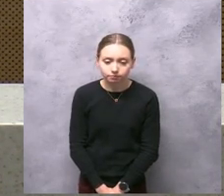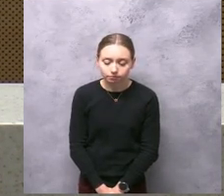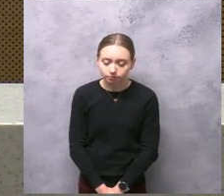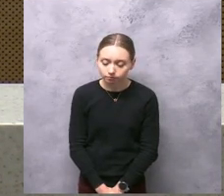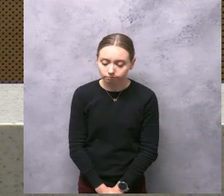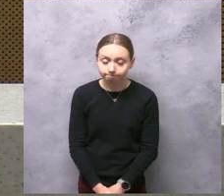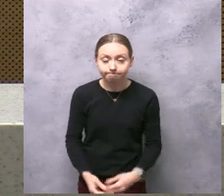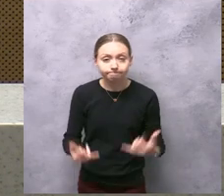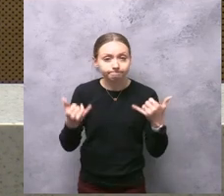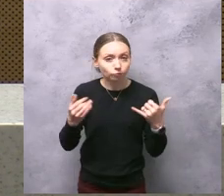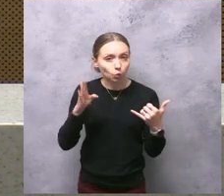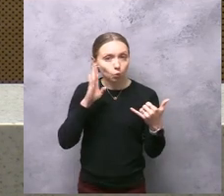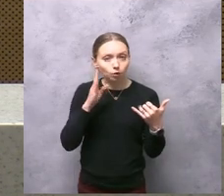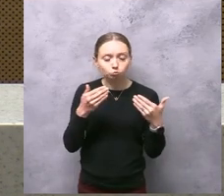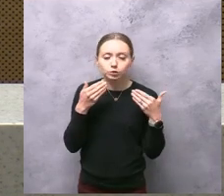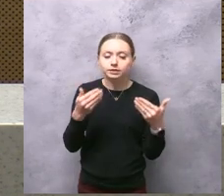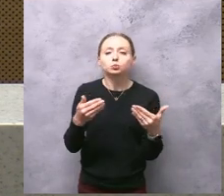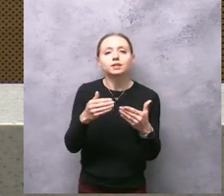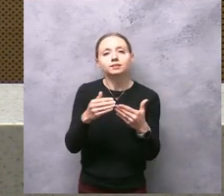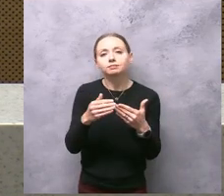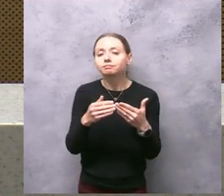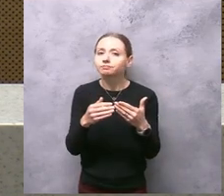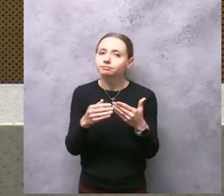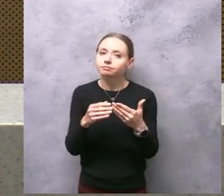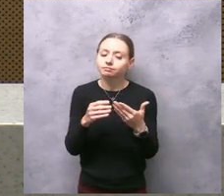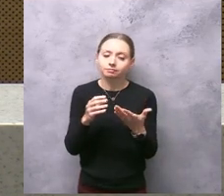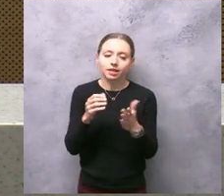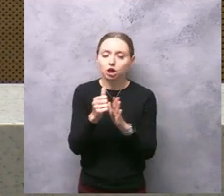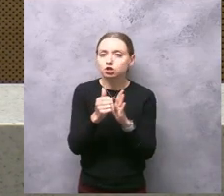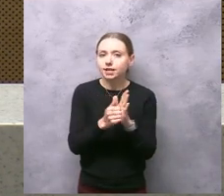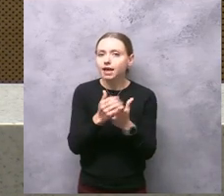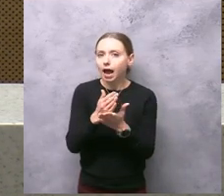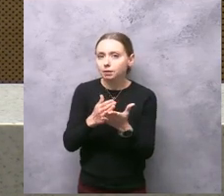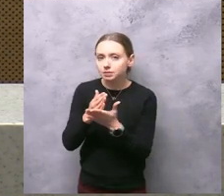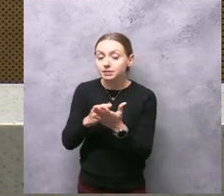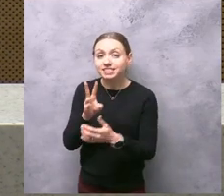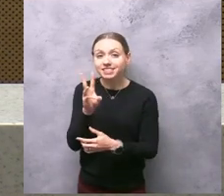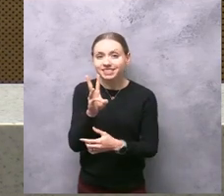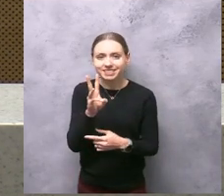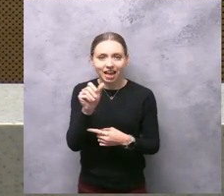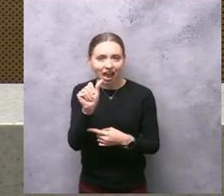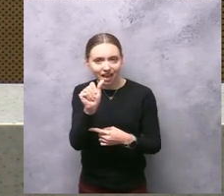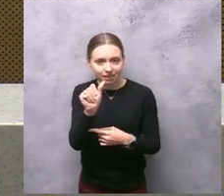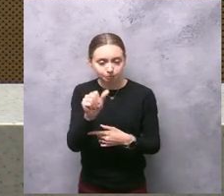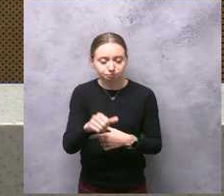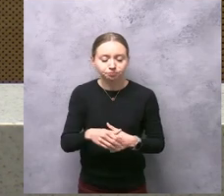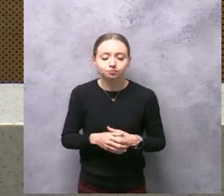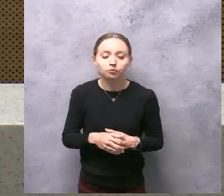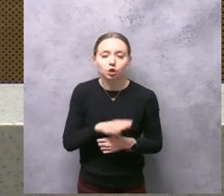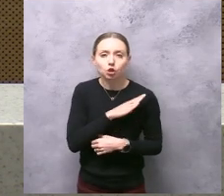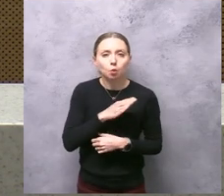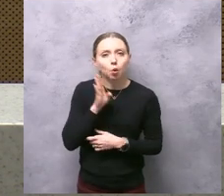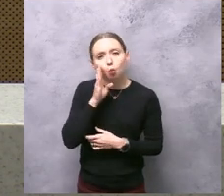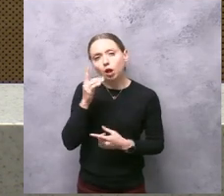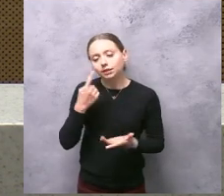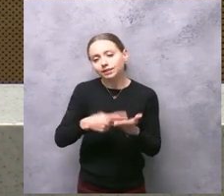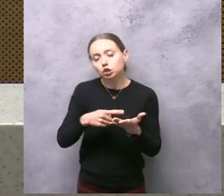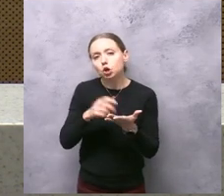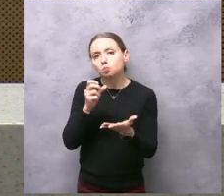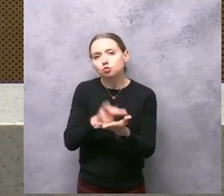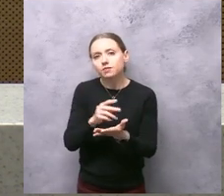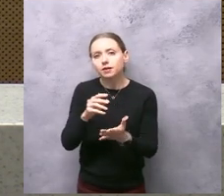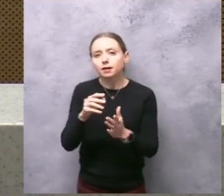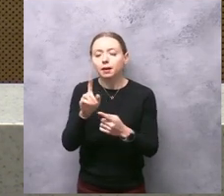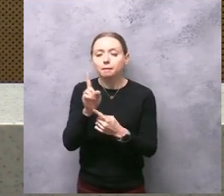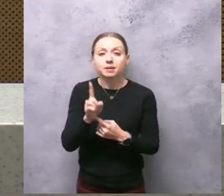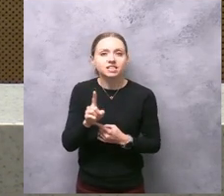We'll now proceed with the consent agenda items at the portion of the agenda. 6A, the board consider approving the minutes from March